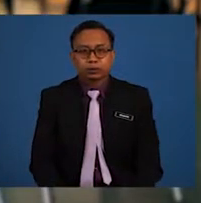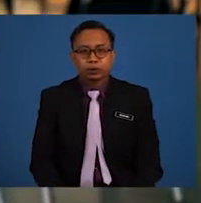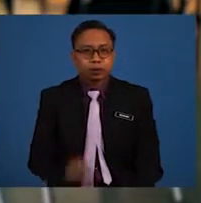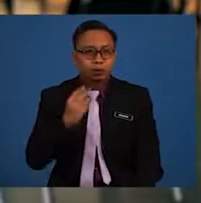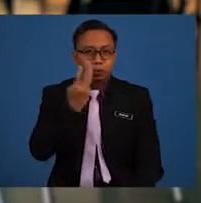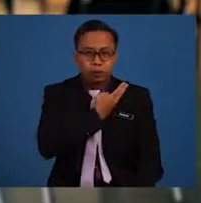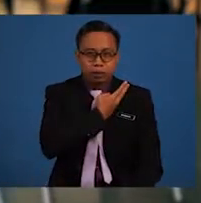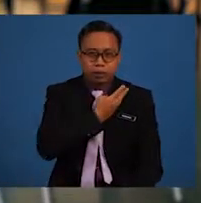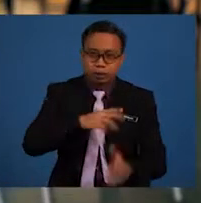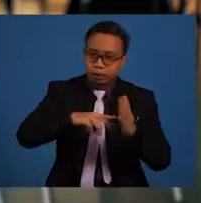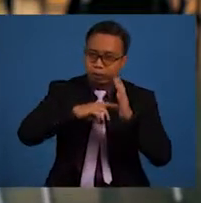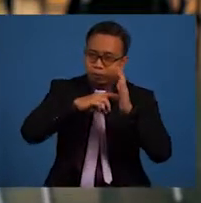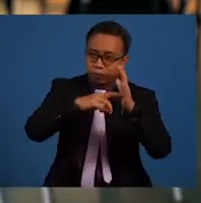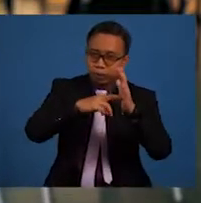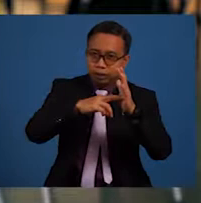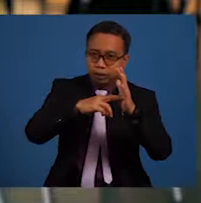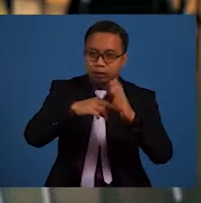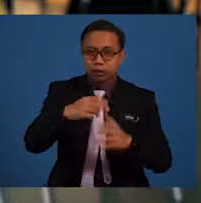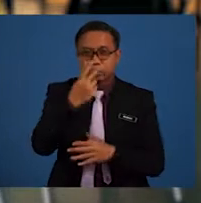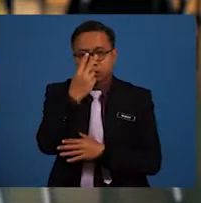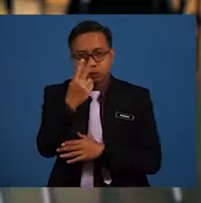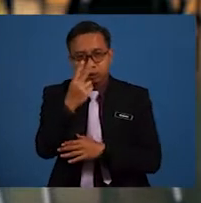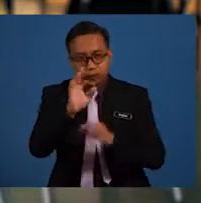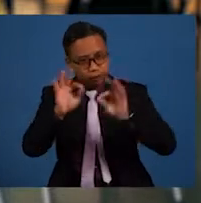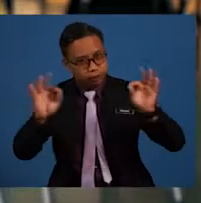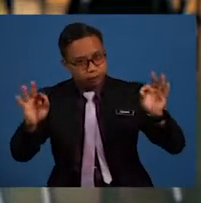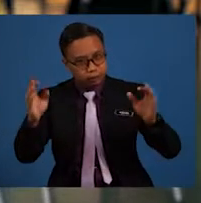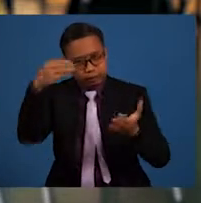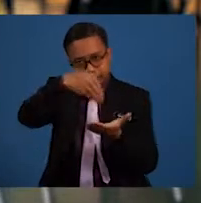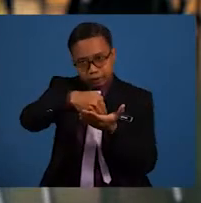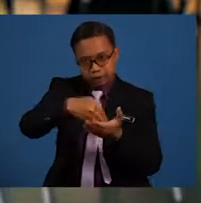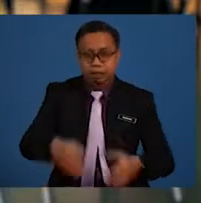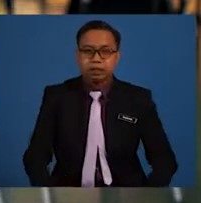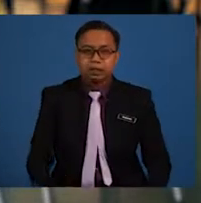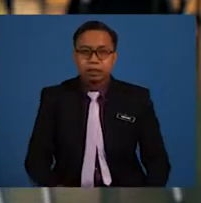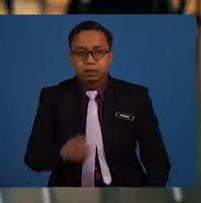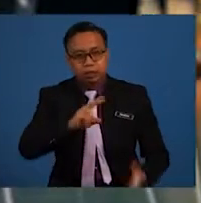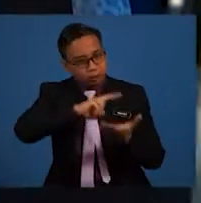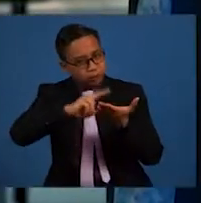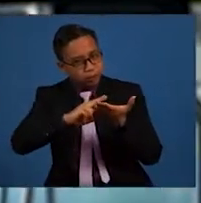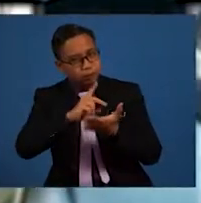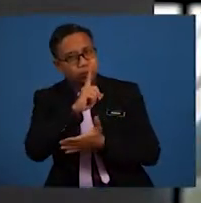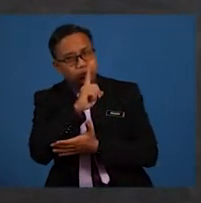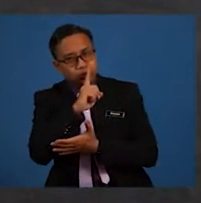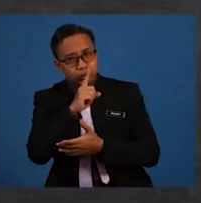We refer to the text again. Why don't you read silently?